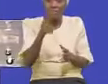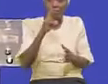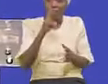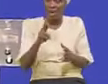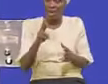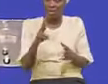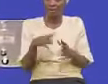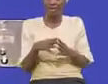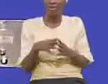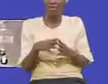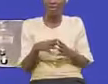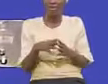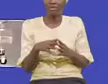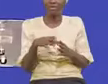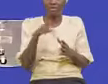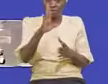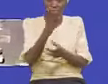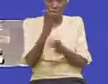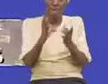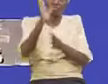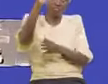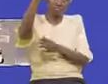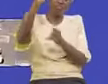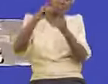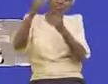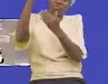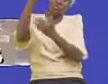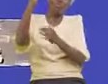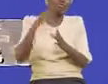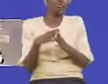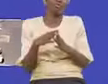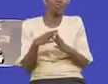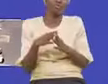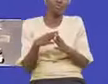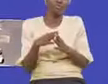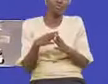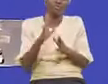Afi si afi si le lea. Atia do asi ɖe dzi.